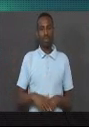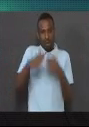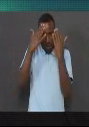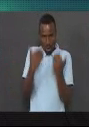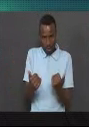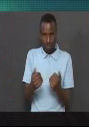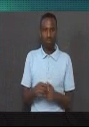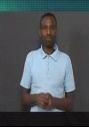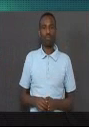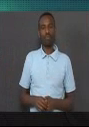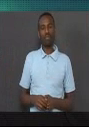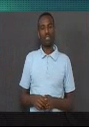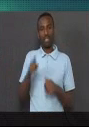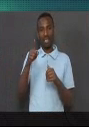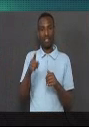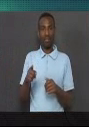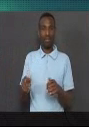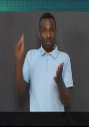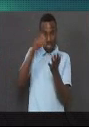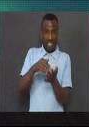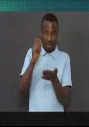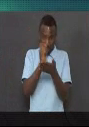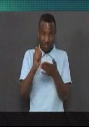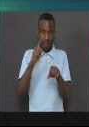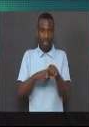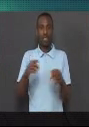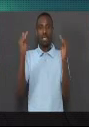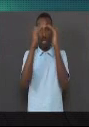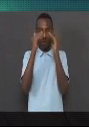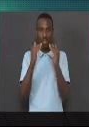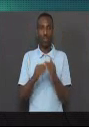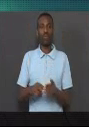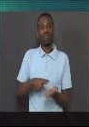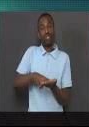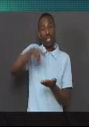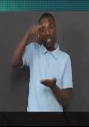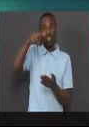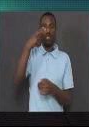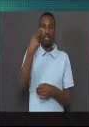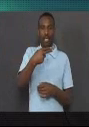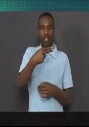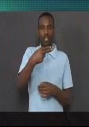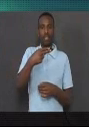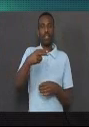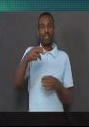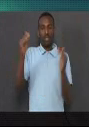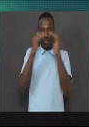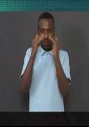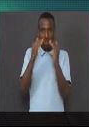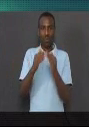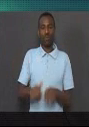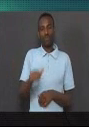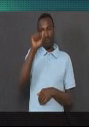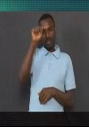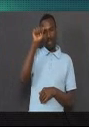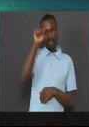Now we can rewrite the equation for the height of point P as height